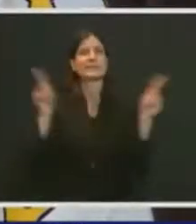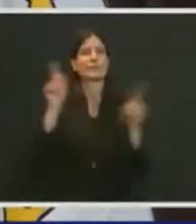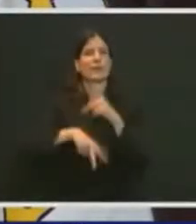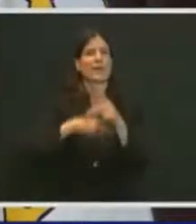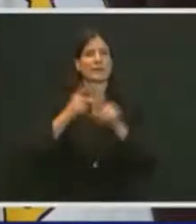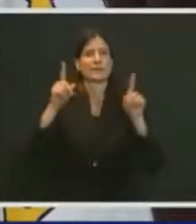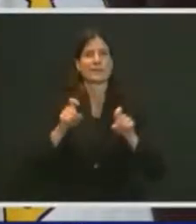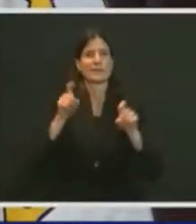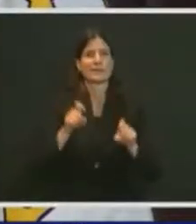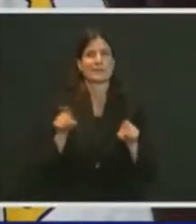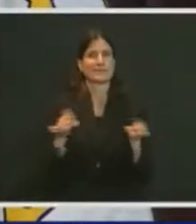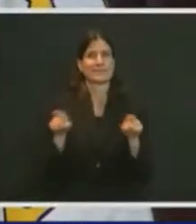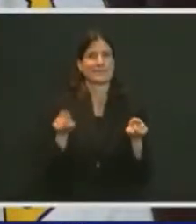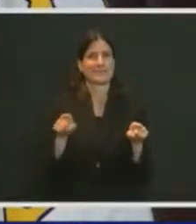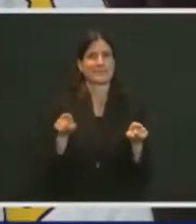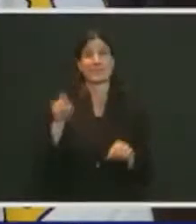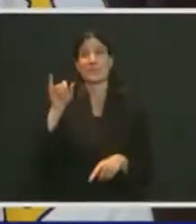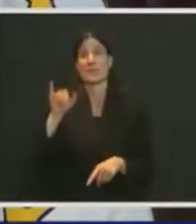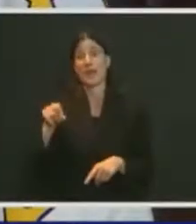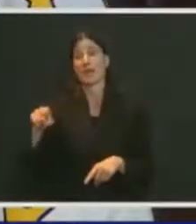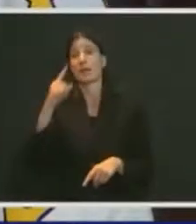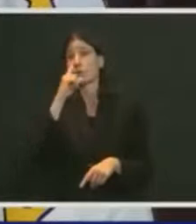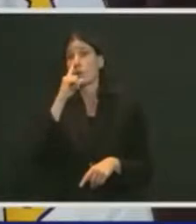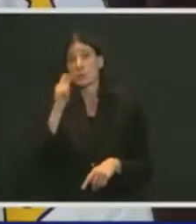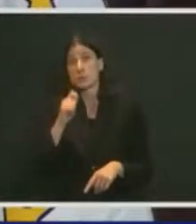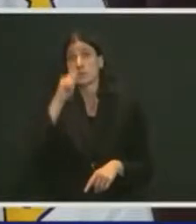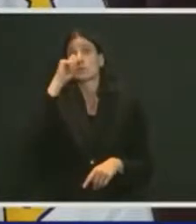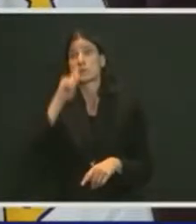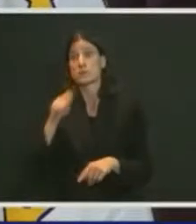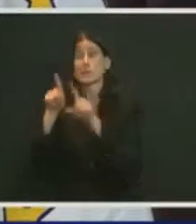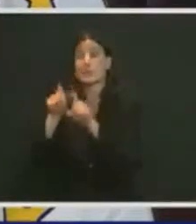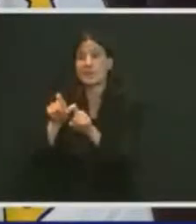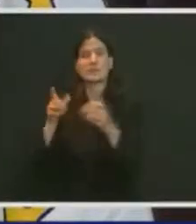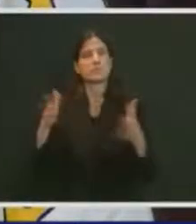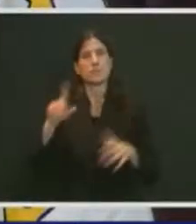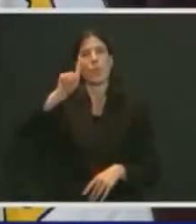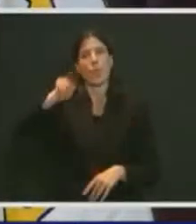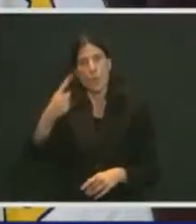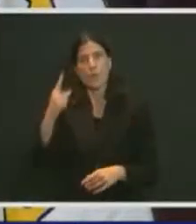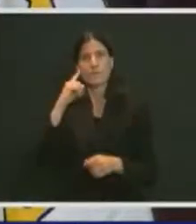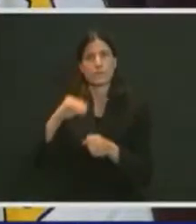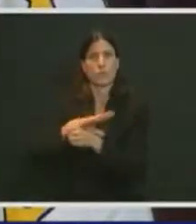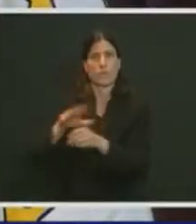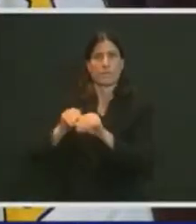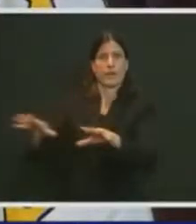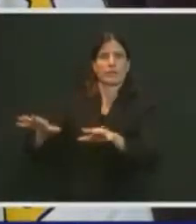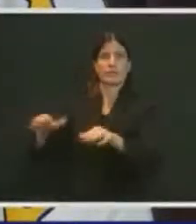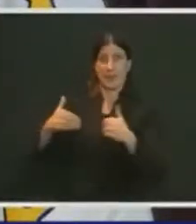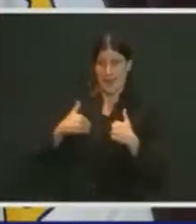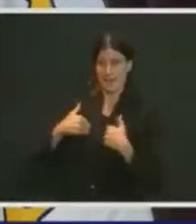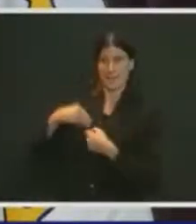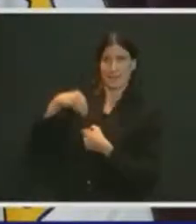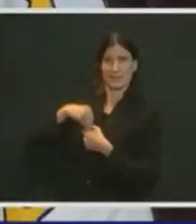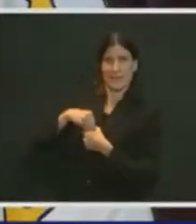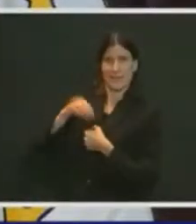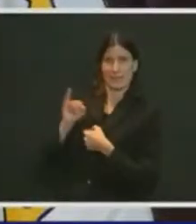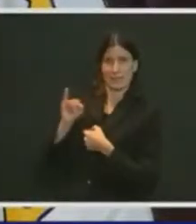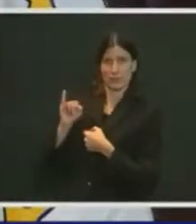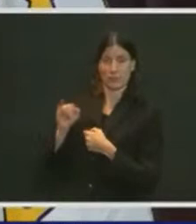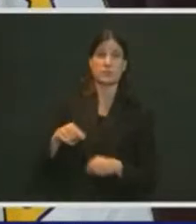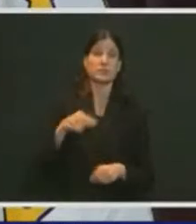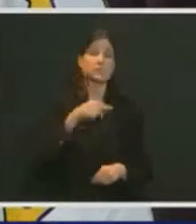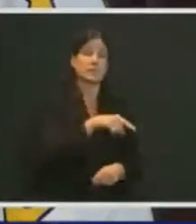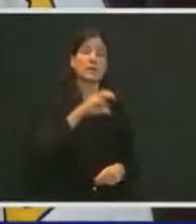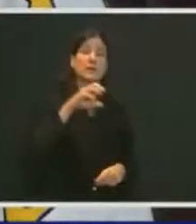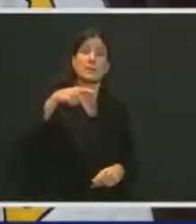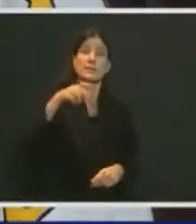information that a healthcare provider in the office would traditionally use when evaluating a patient. We understand